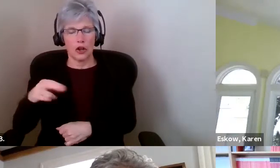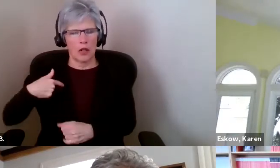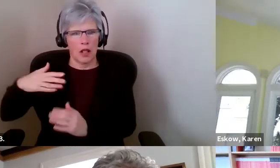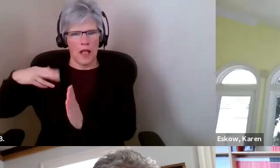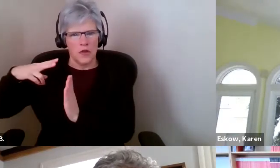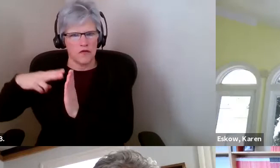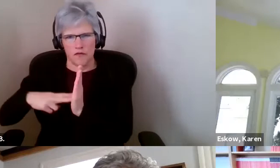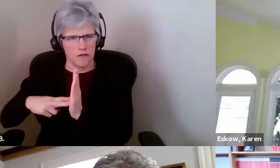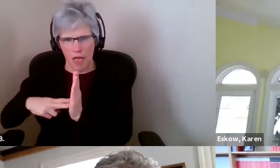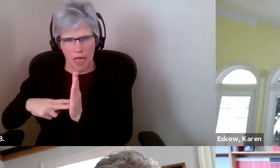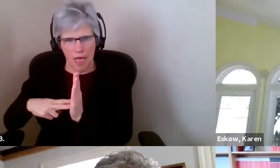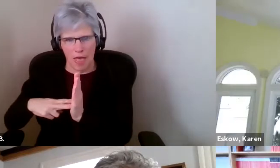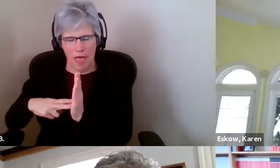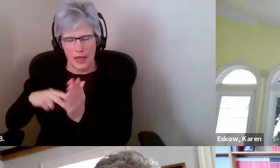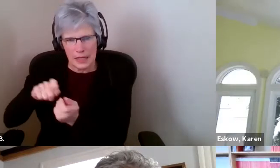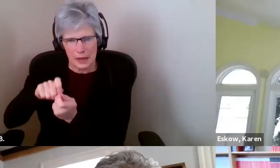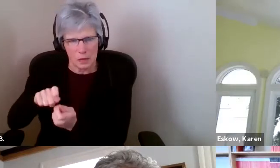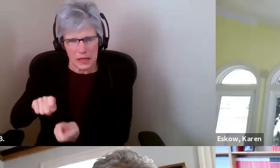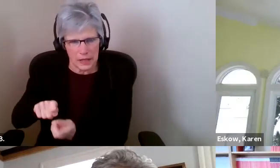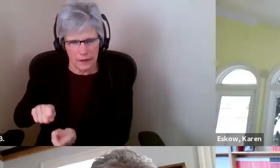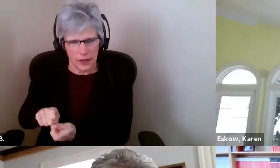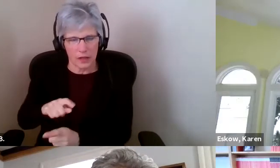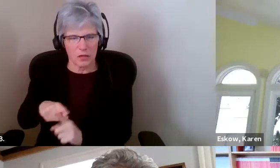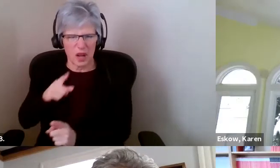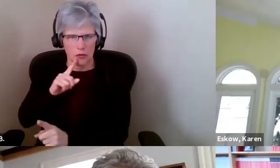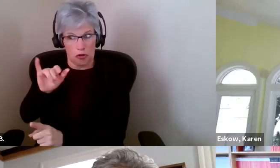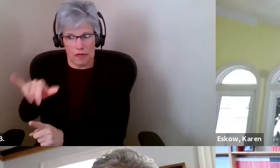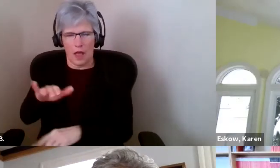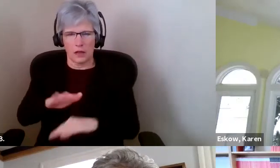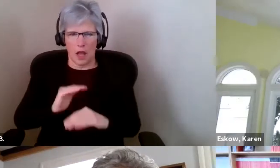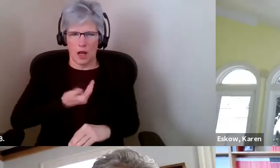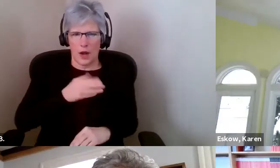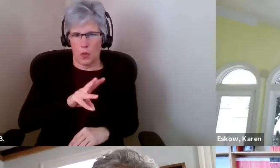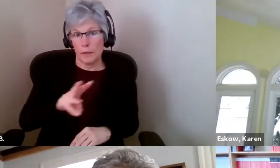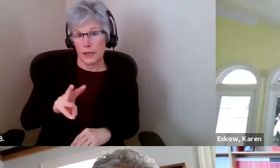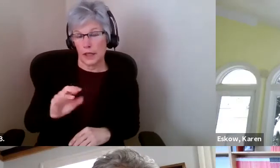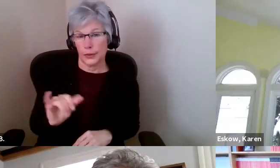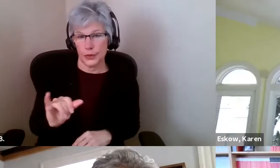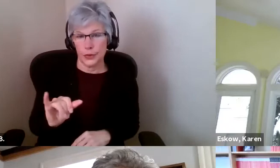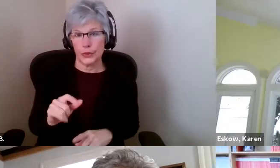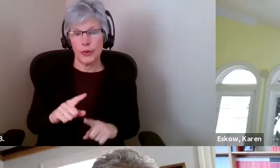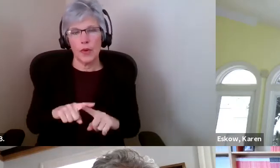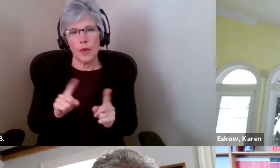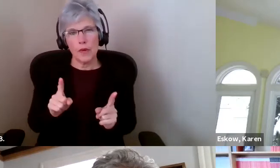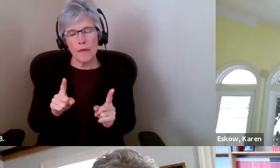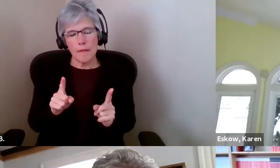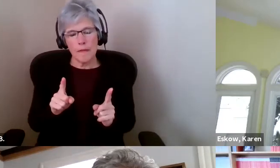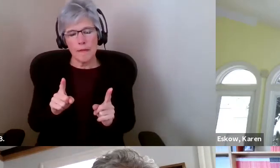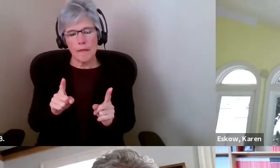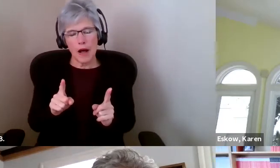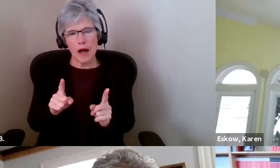it appears somewhere online, on our website too. It it at the very bottom of the